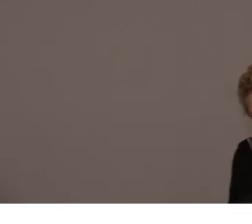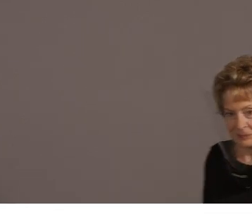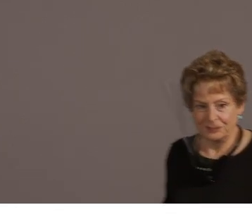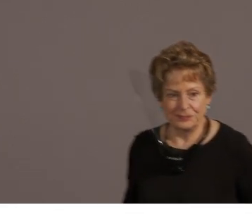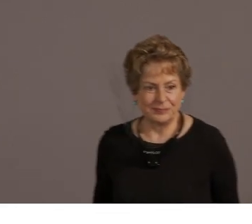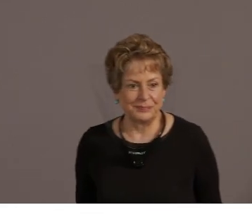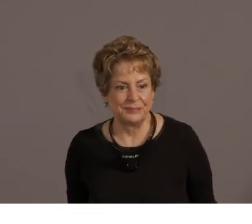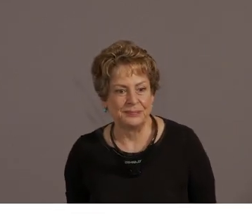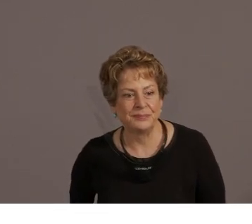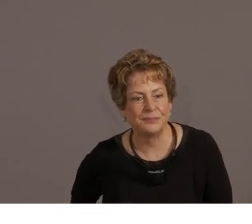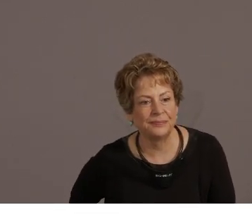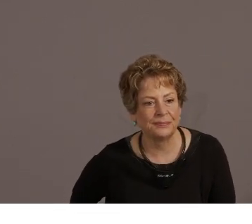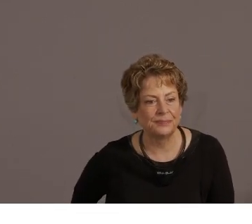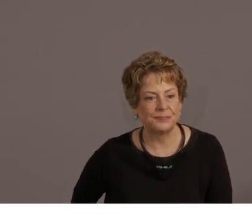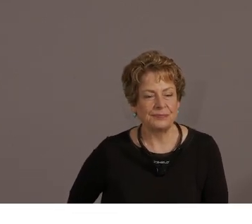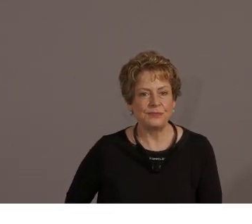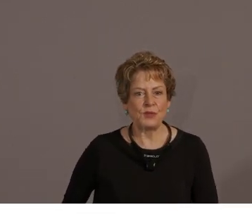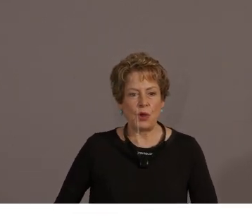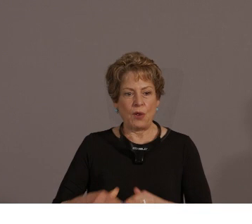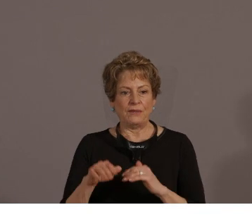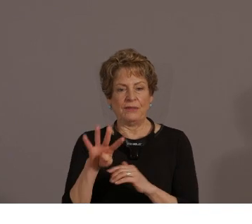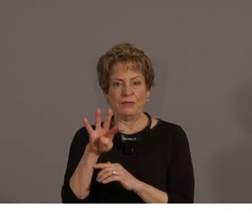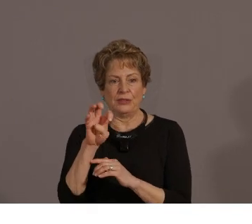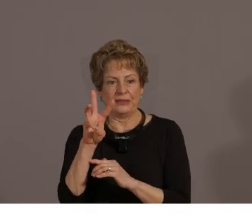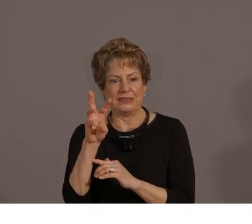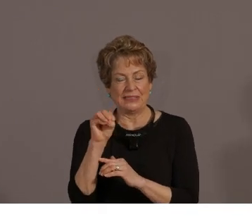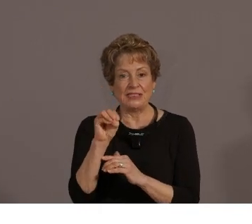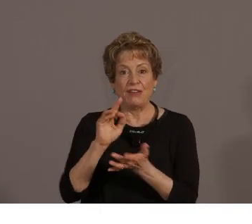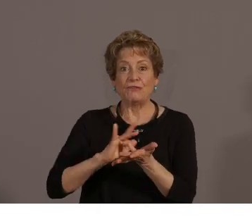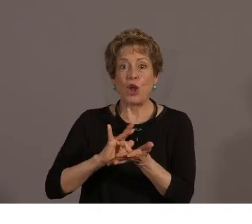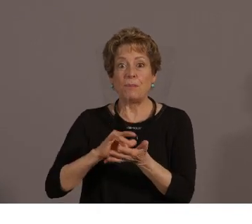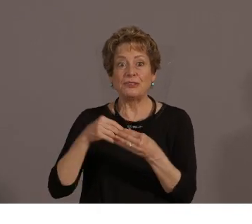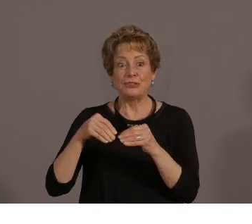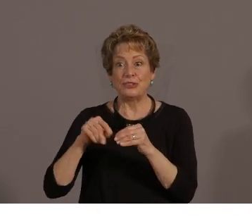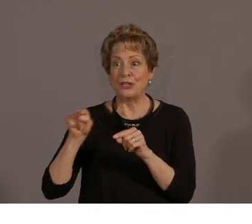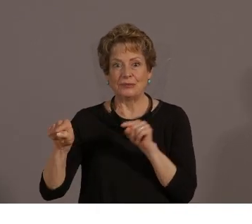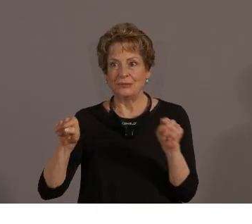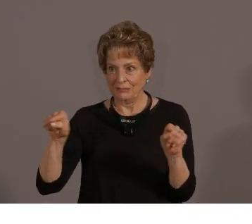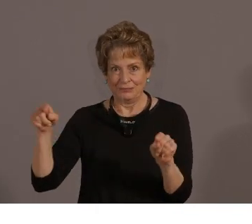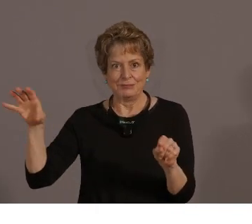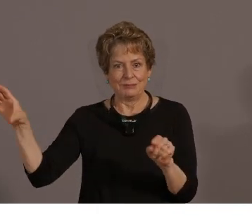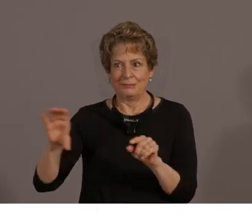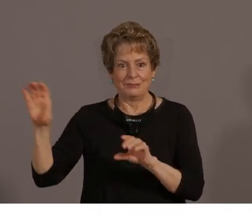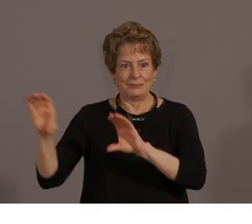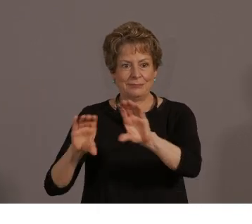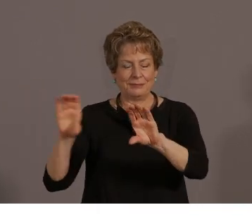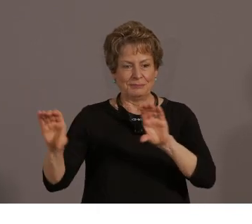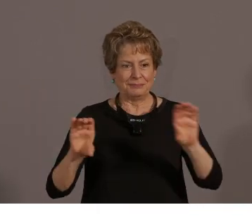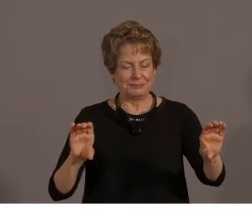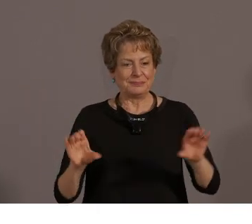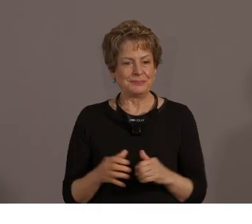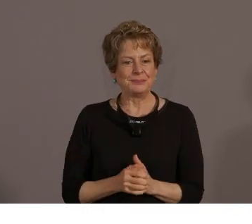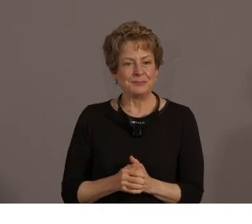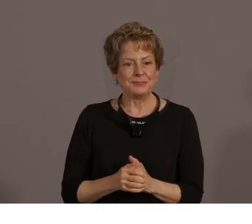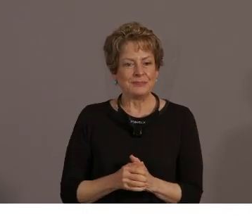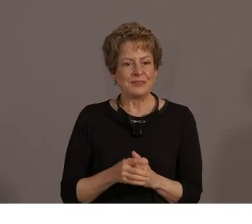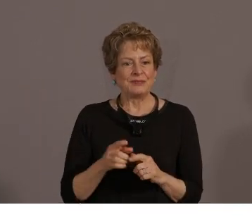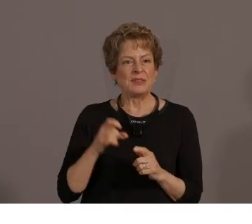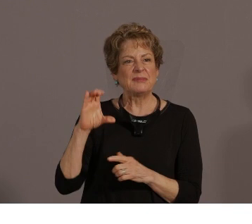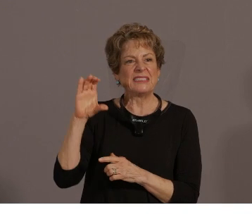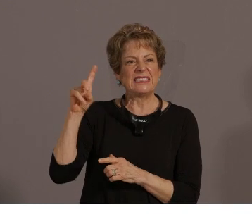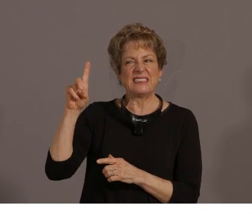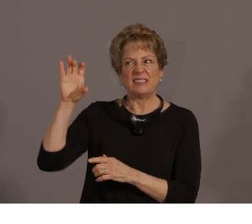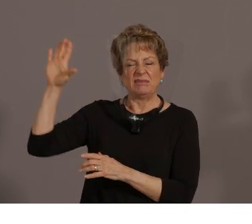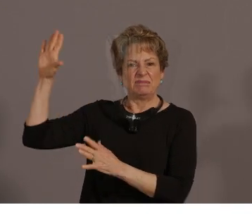460 pharmacies receive a limited vaccine supply through the CDC Federal Retail